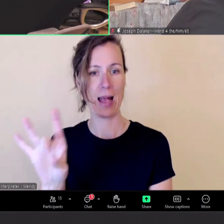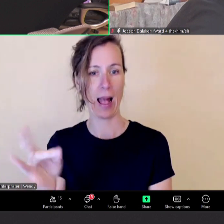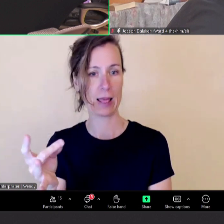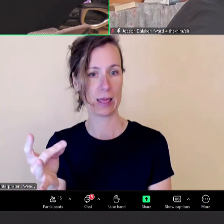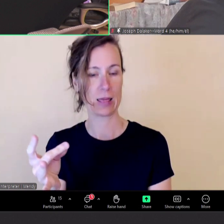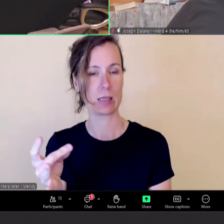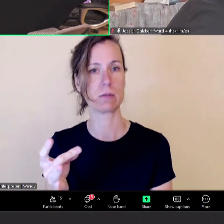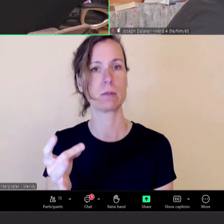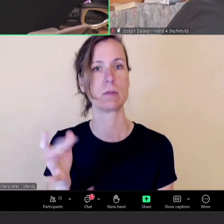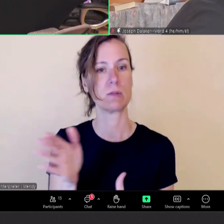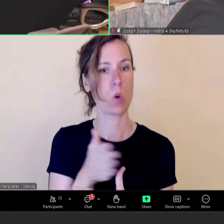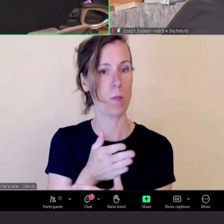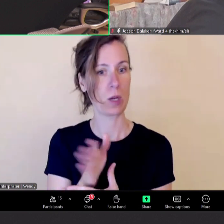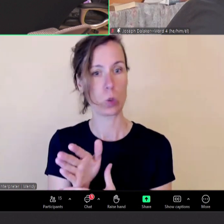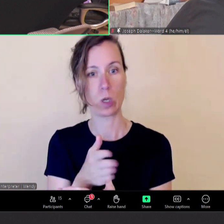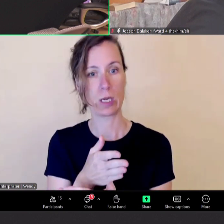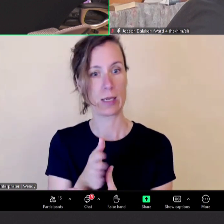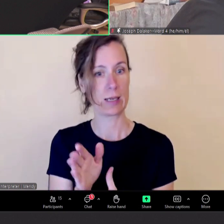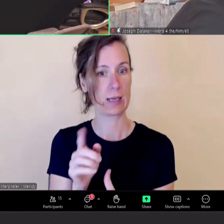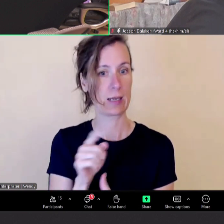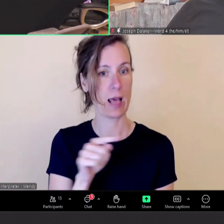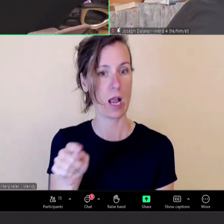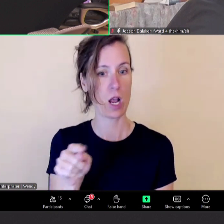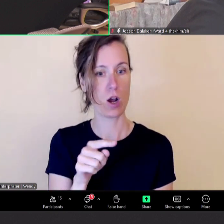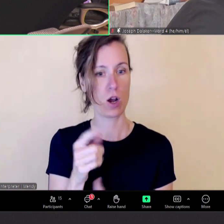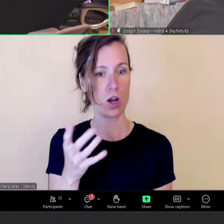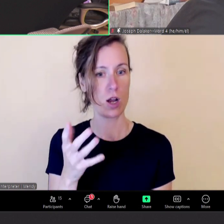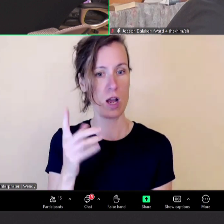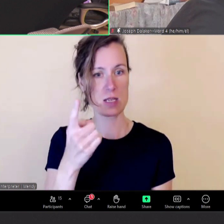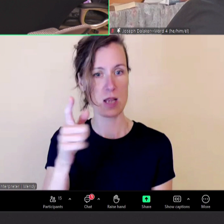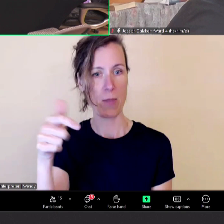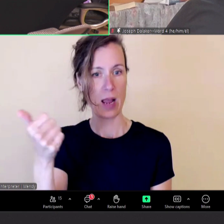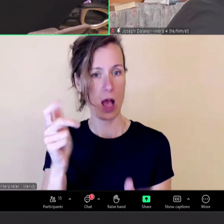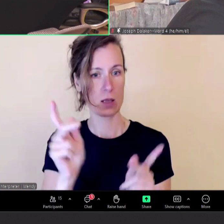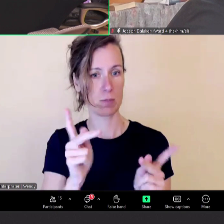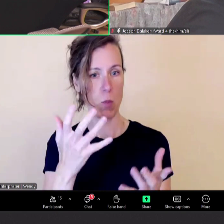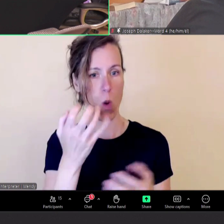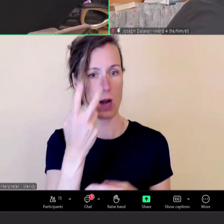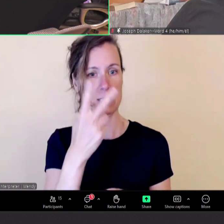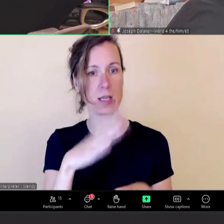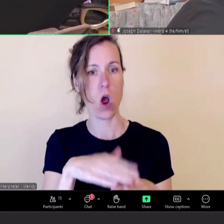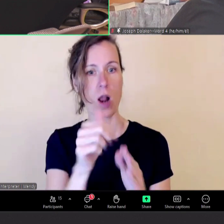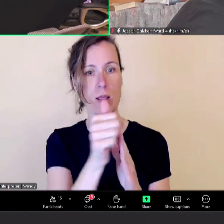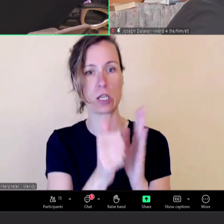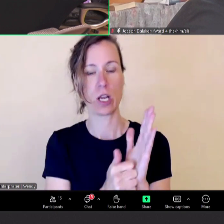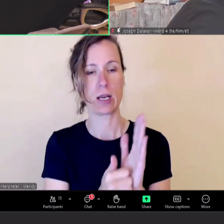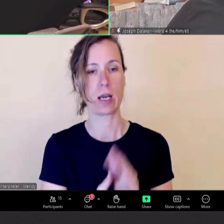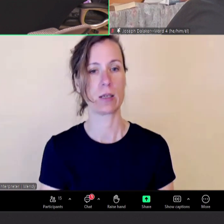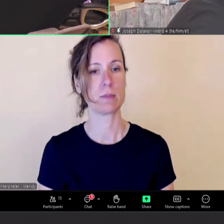between there, is there something else that folks want to see on the agenda?